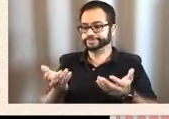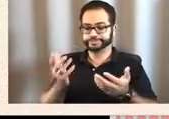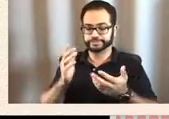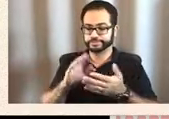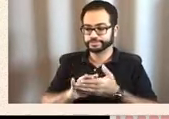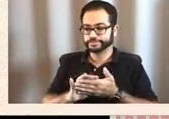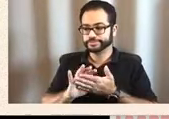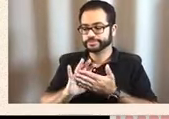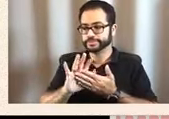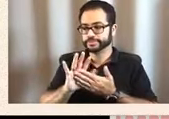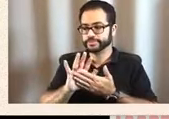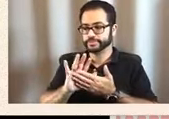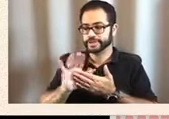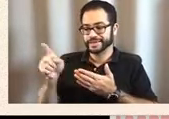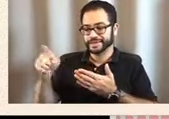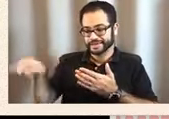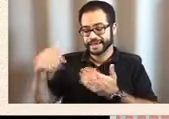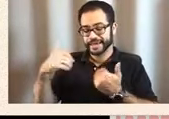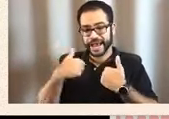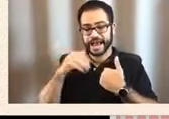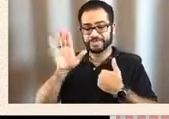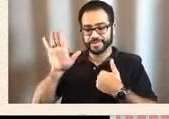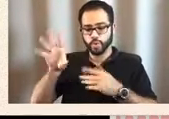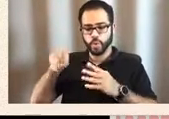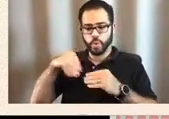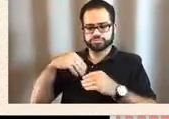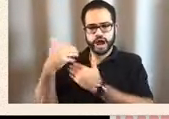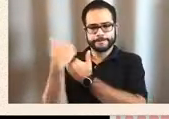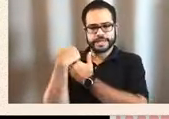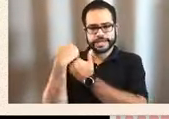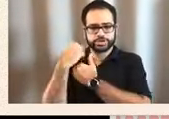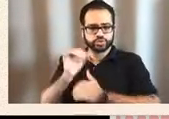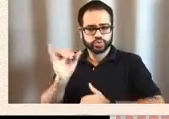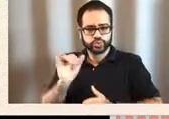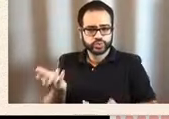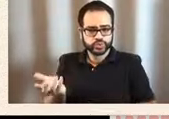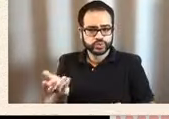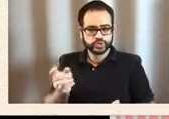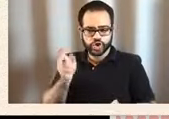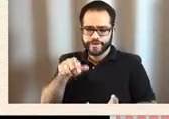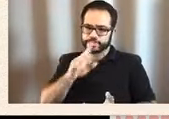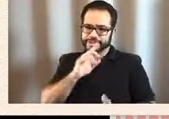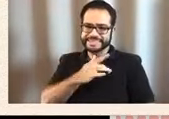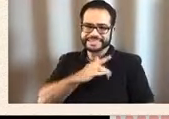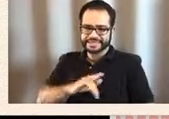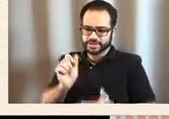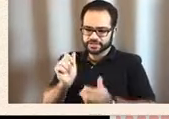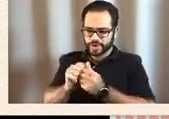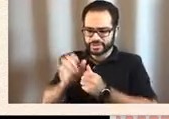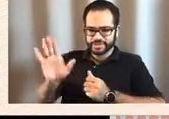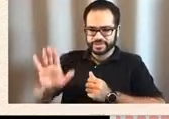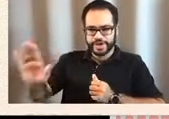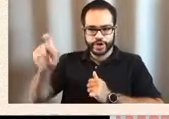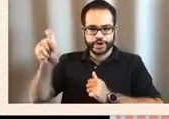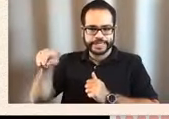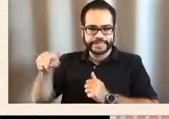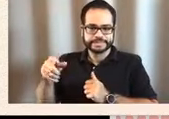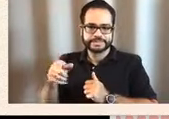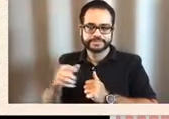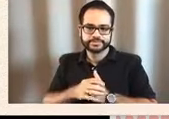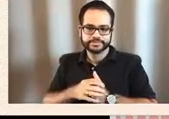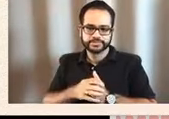and they have obligations as well. So you have to be sensitive of evaluating the situation